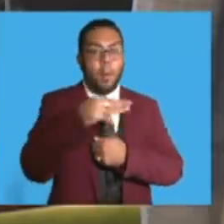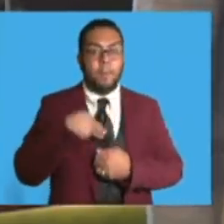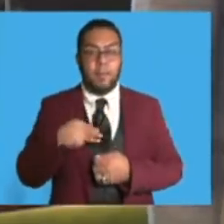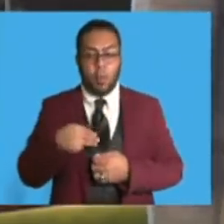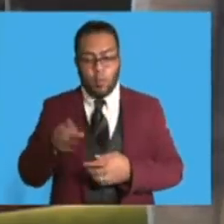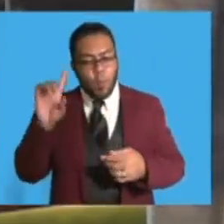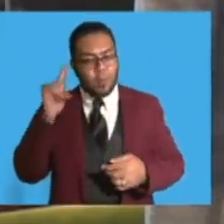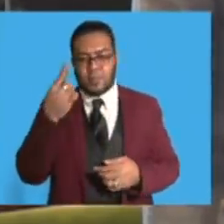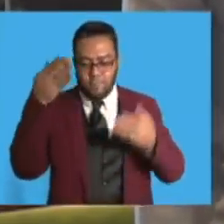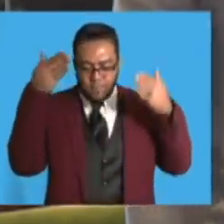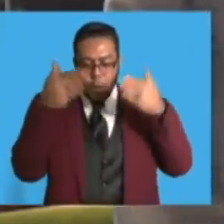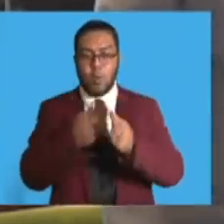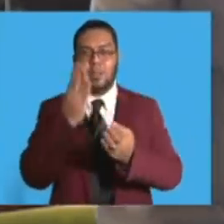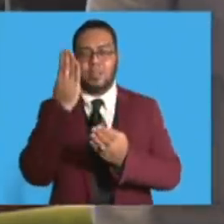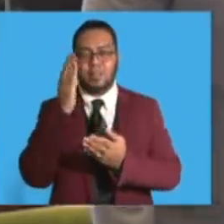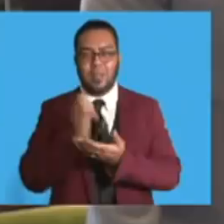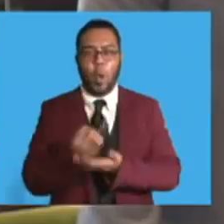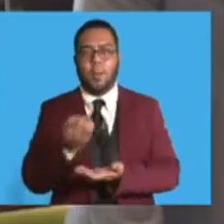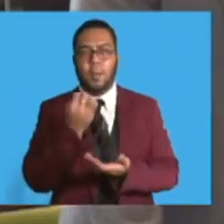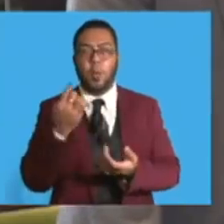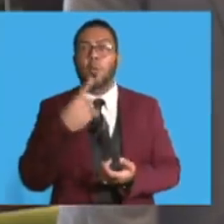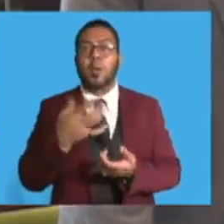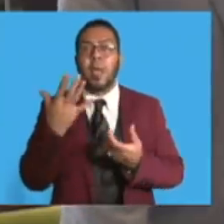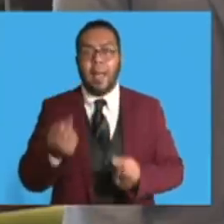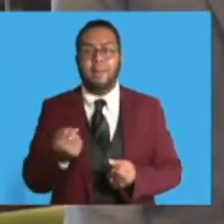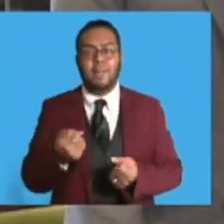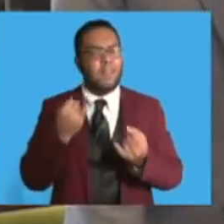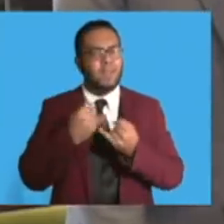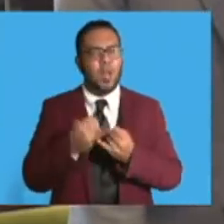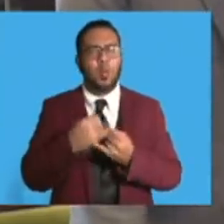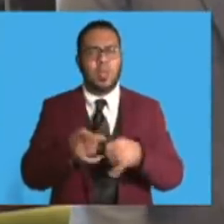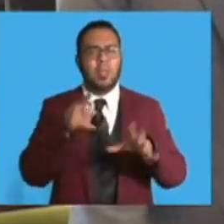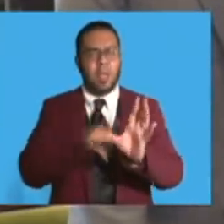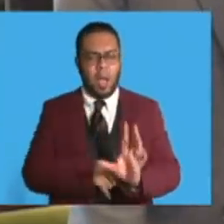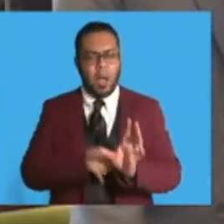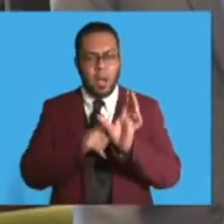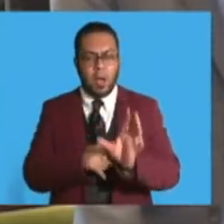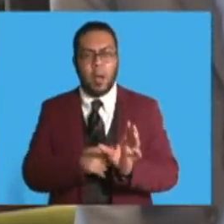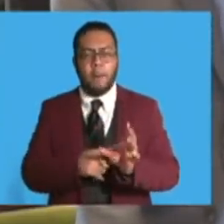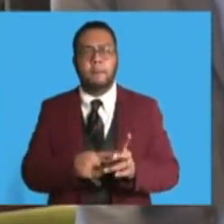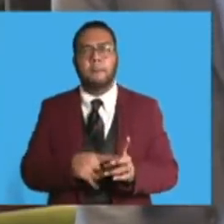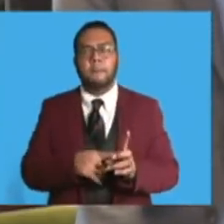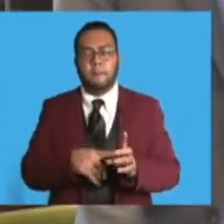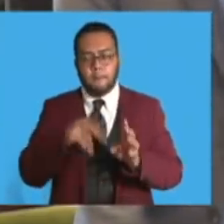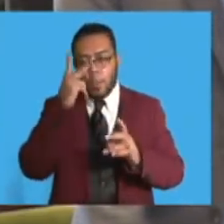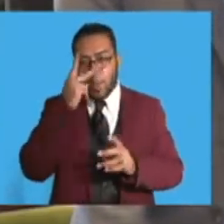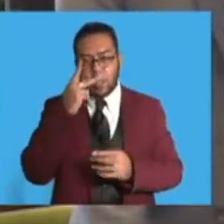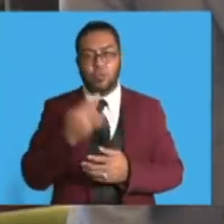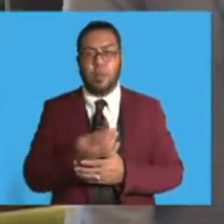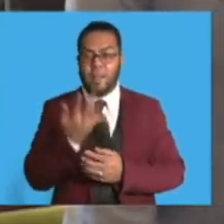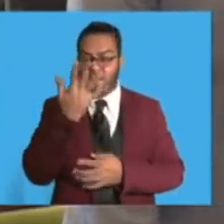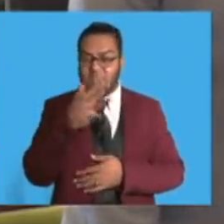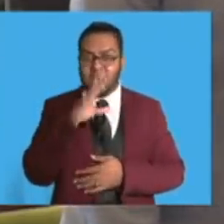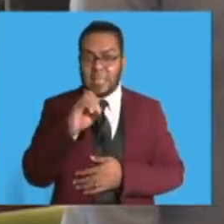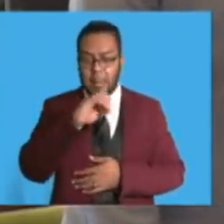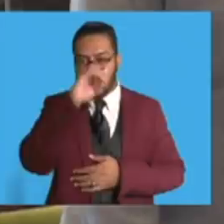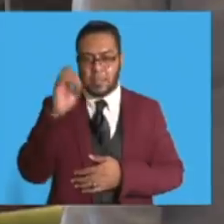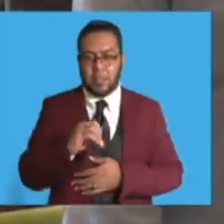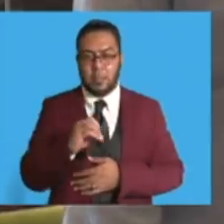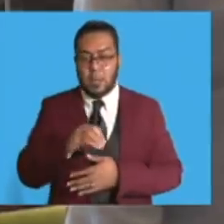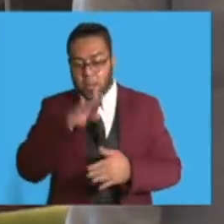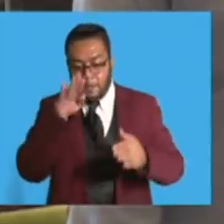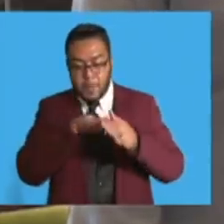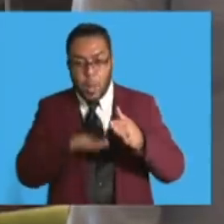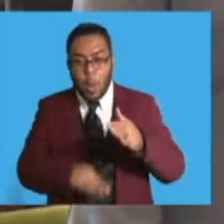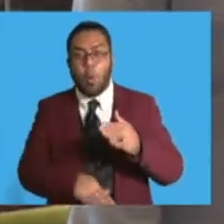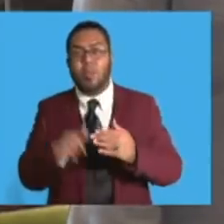economy. We have, Madam Speaker, a very young population. 50% of our population is below the